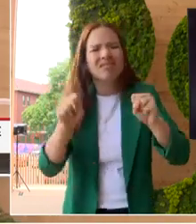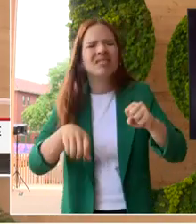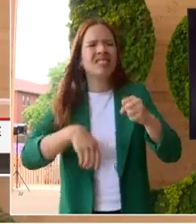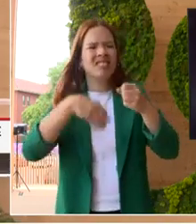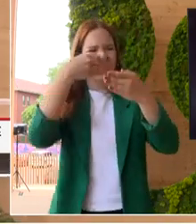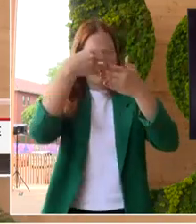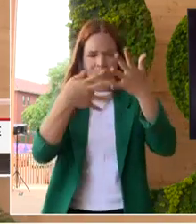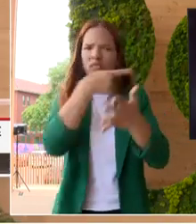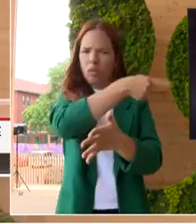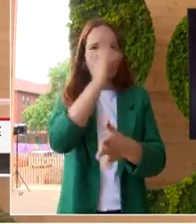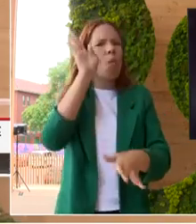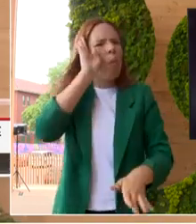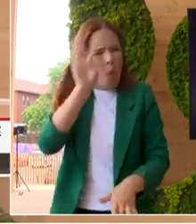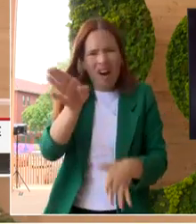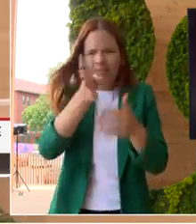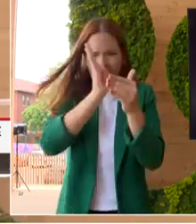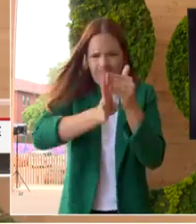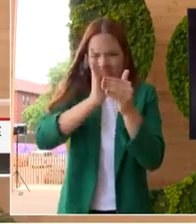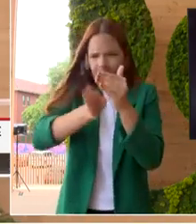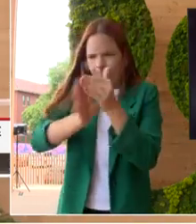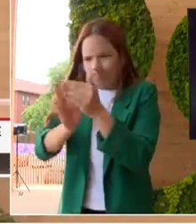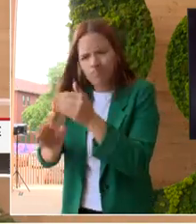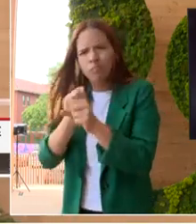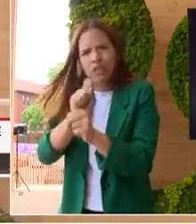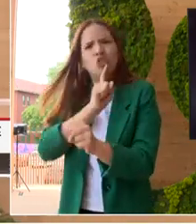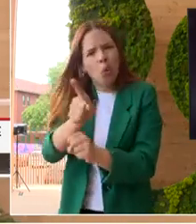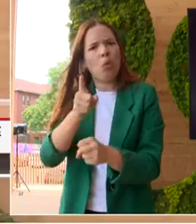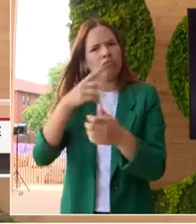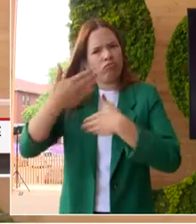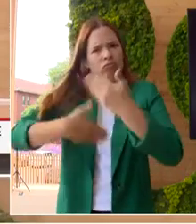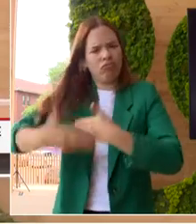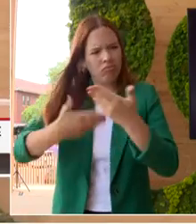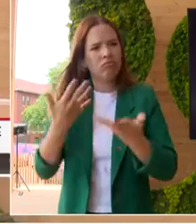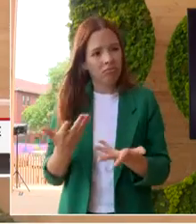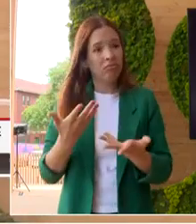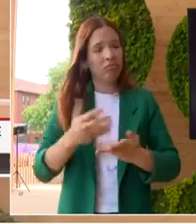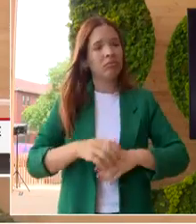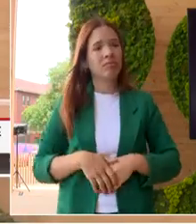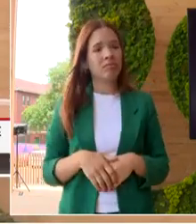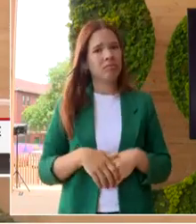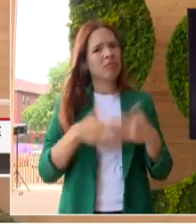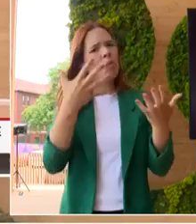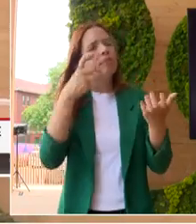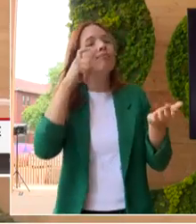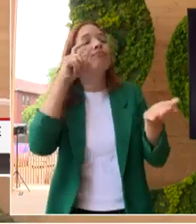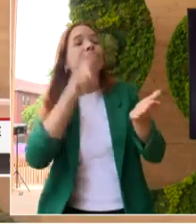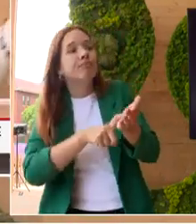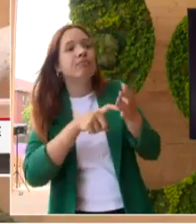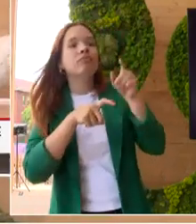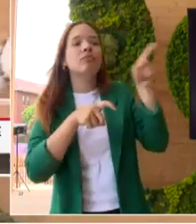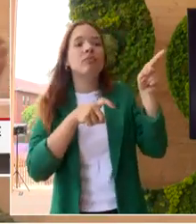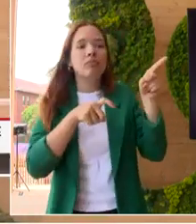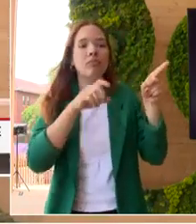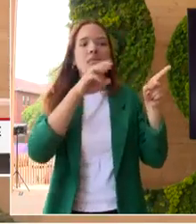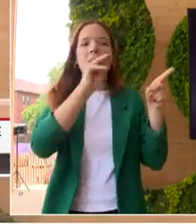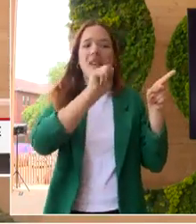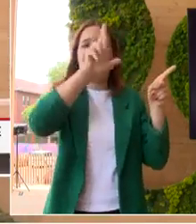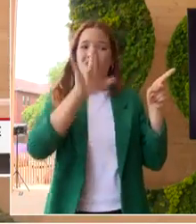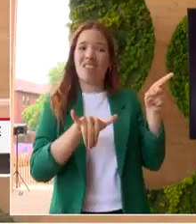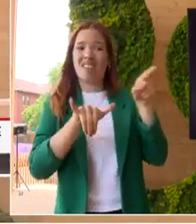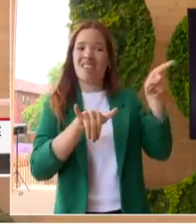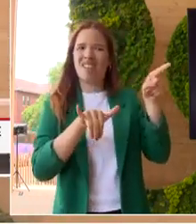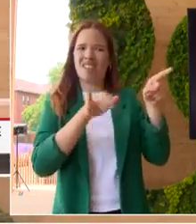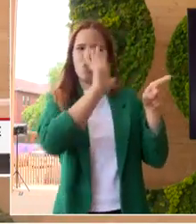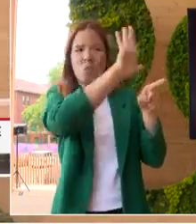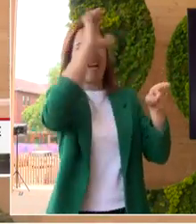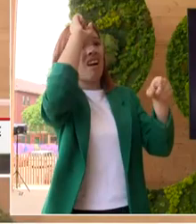done. I also want to acknowledge Cora Masters-Berry, another visionary for our